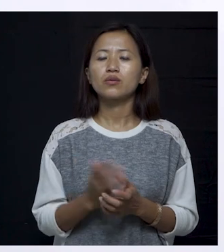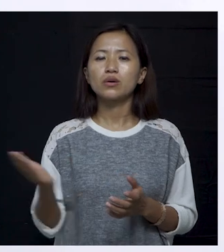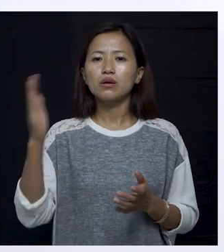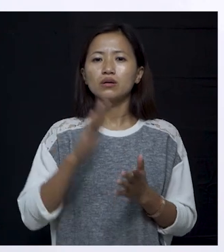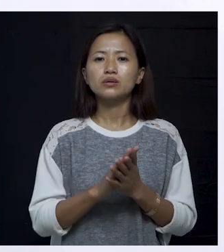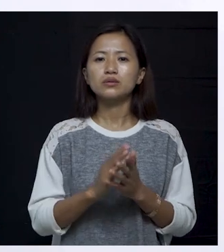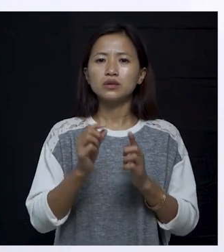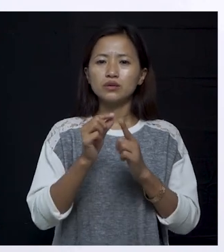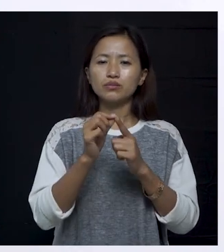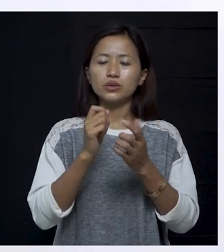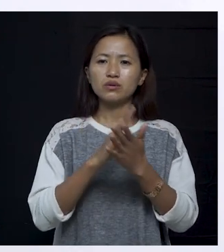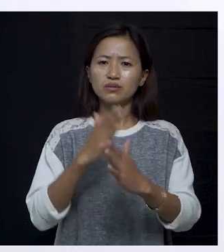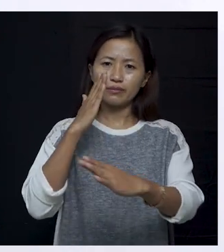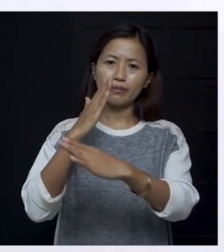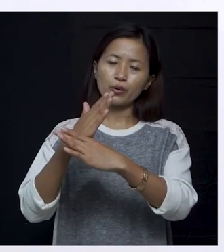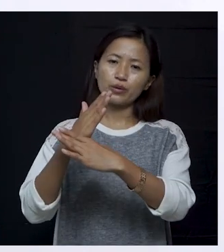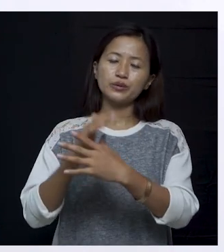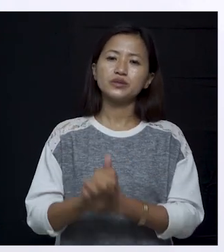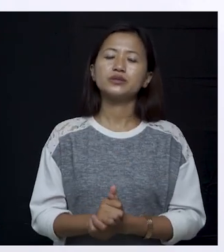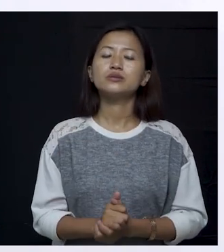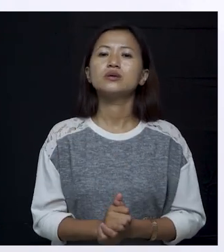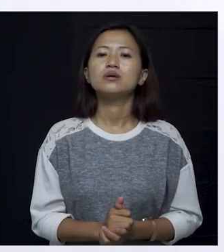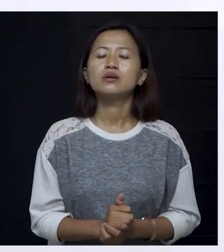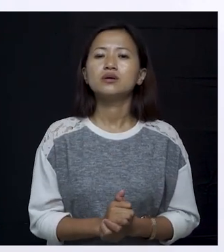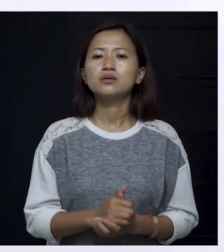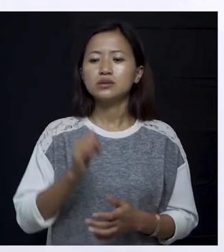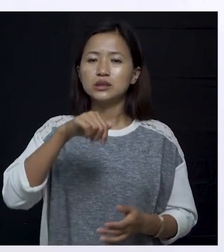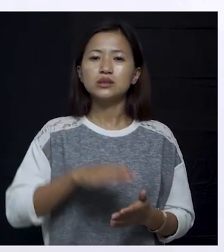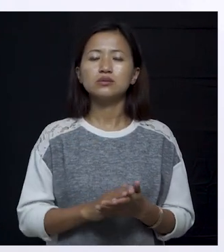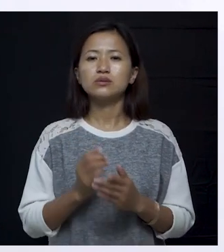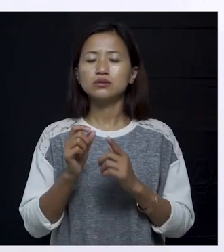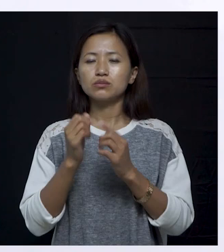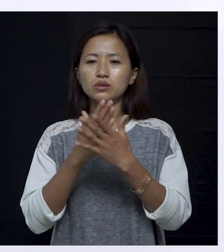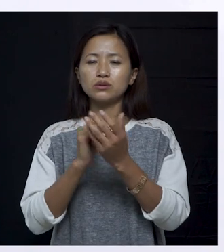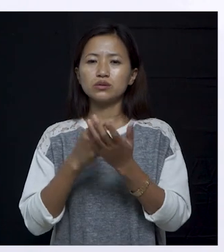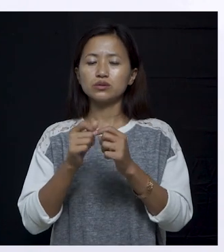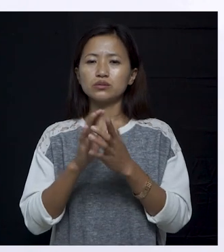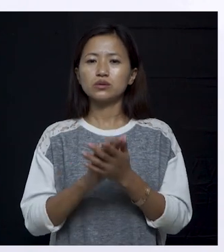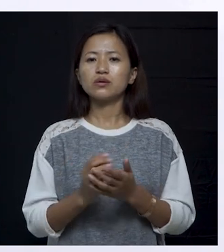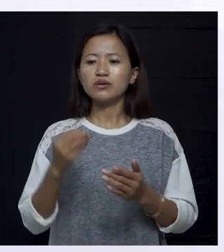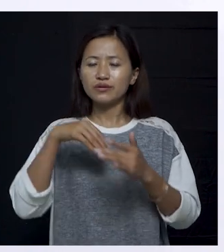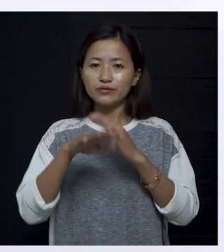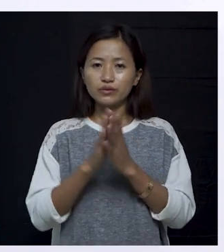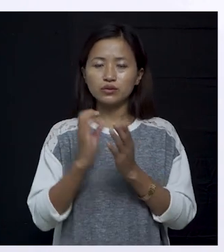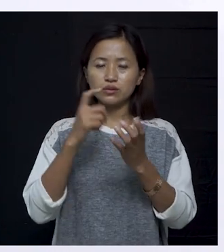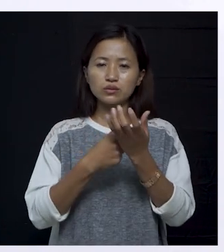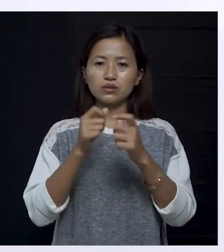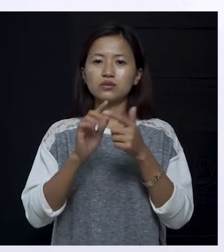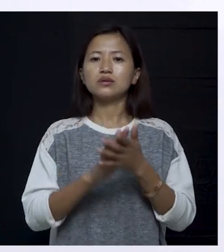as prohibition, okay? Prohibition here, this prohibits an inferior court